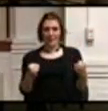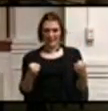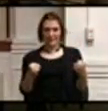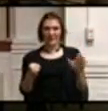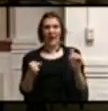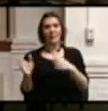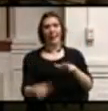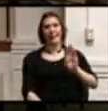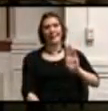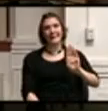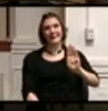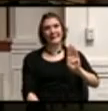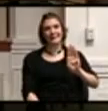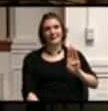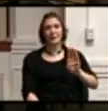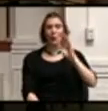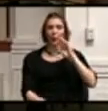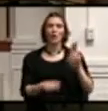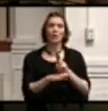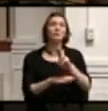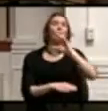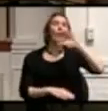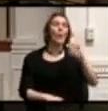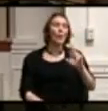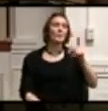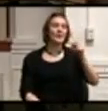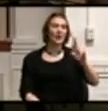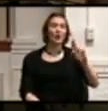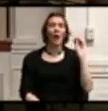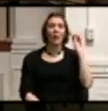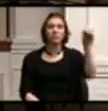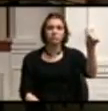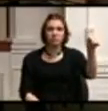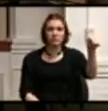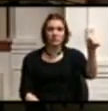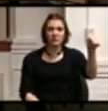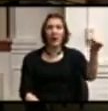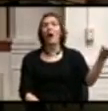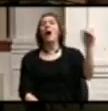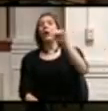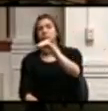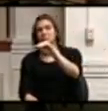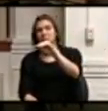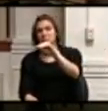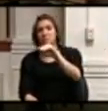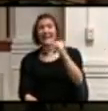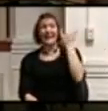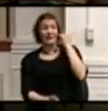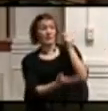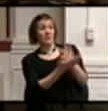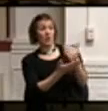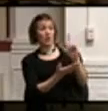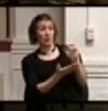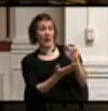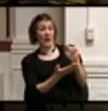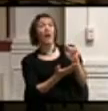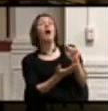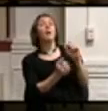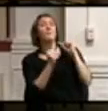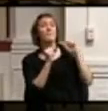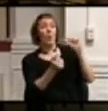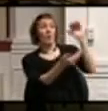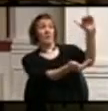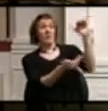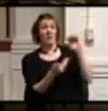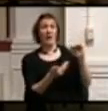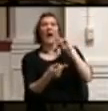to use a used repeater and move that repeater and replace it somewhere else. And then this grant that we're going to be applying for, if